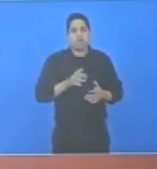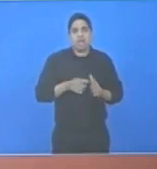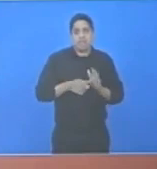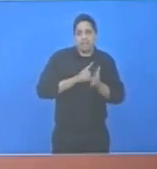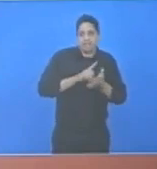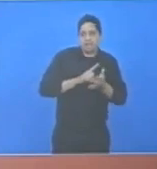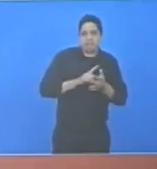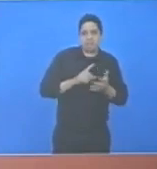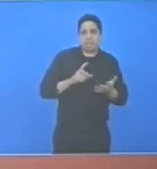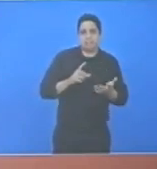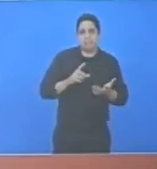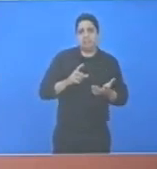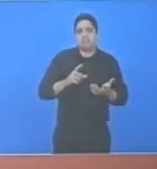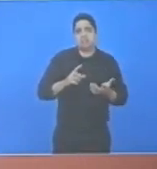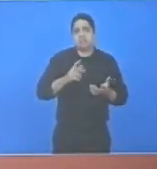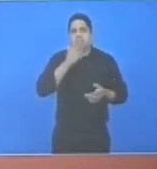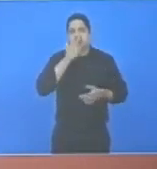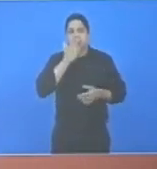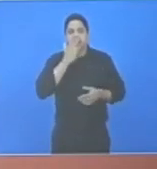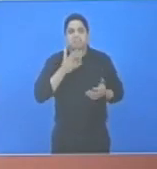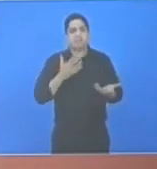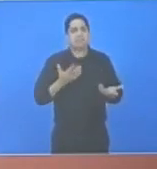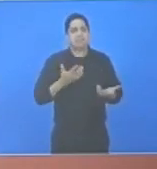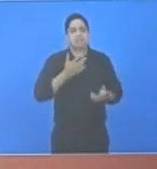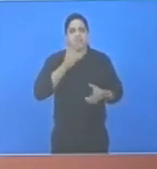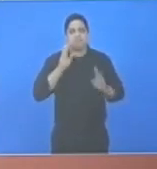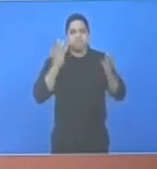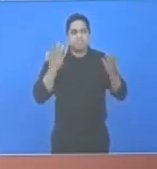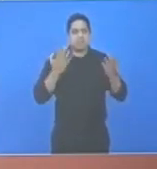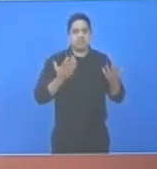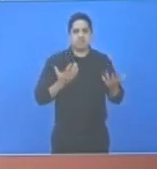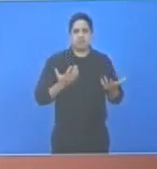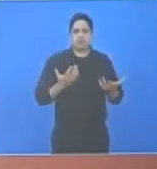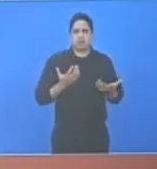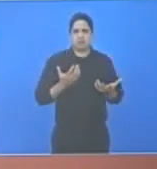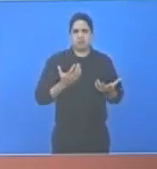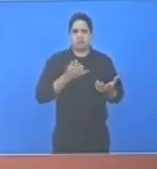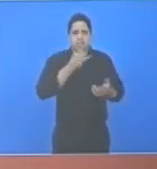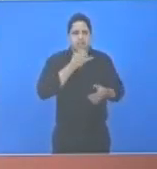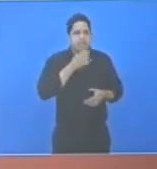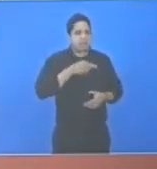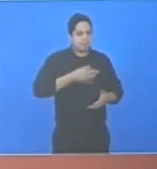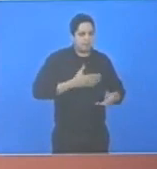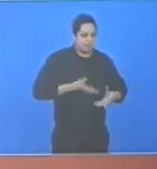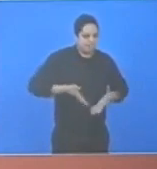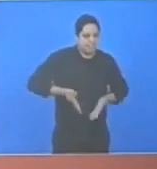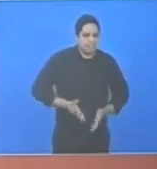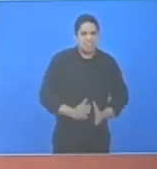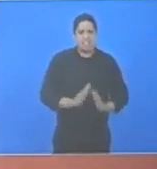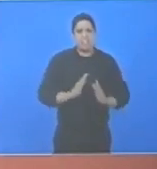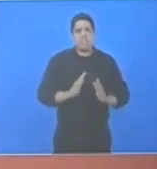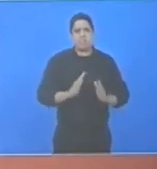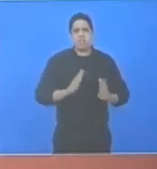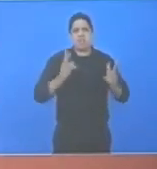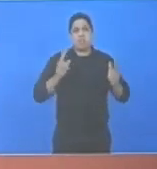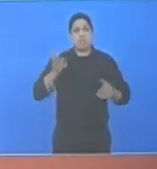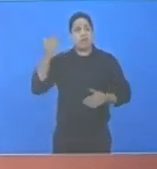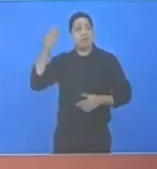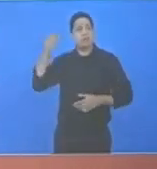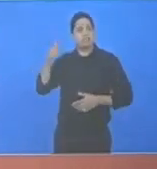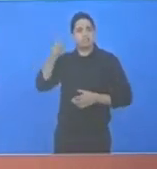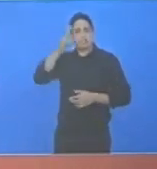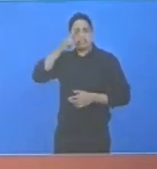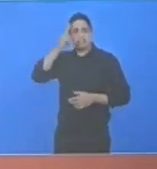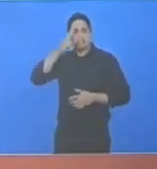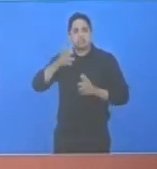a like a abruptly history. A son have born, his name will be